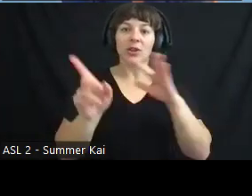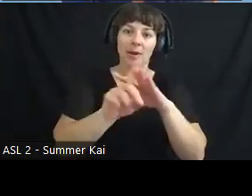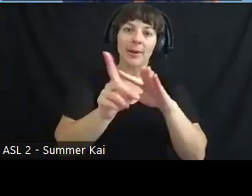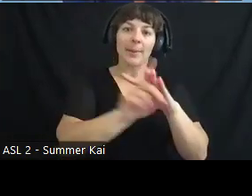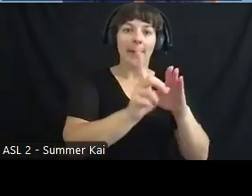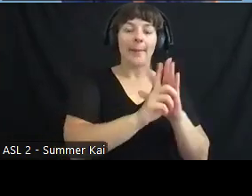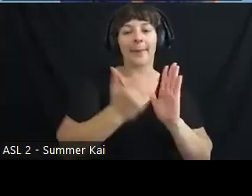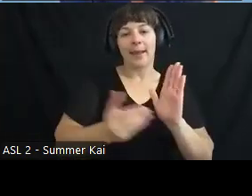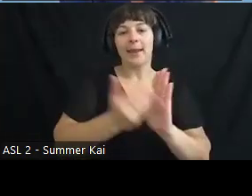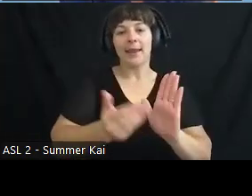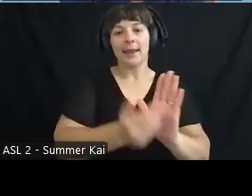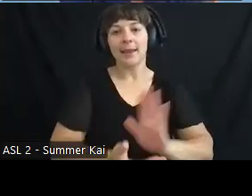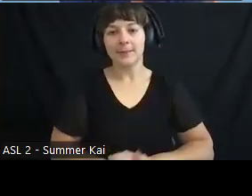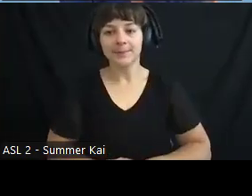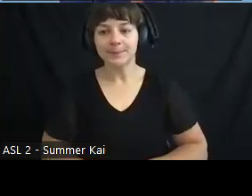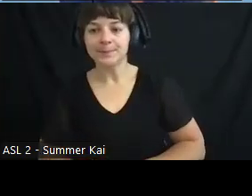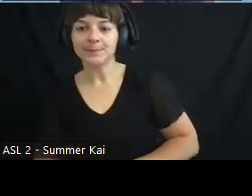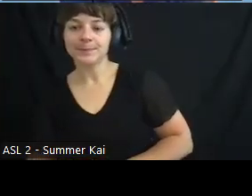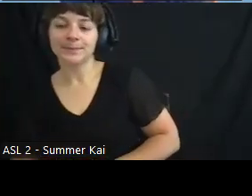just